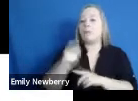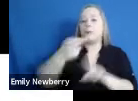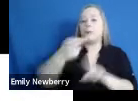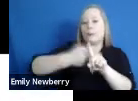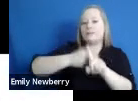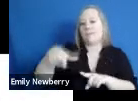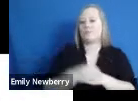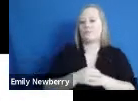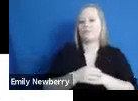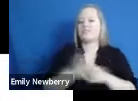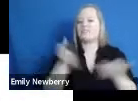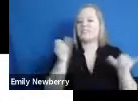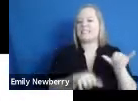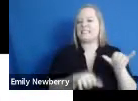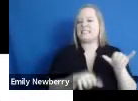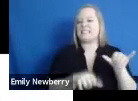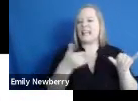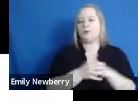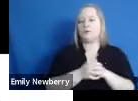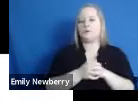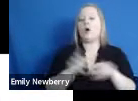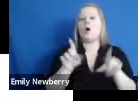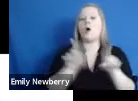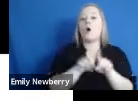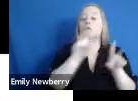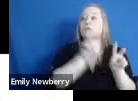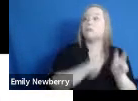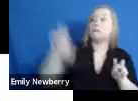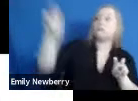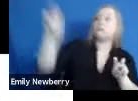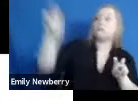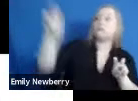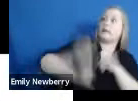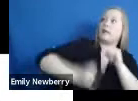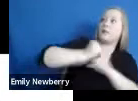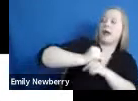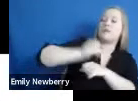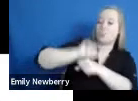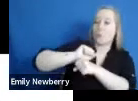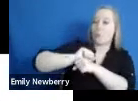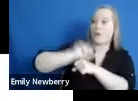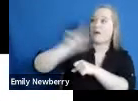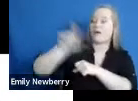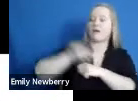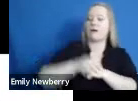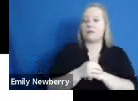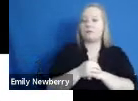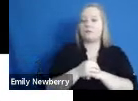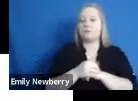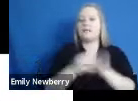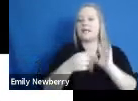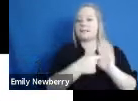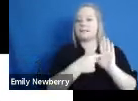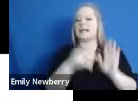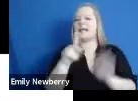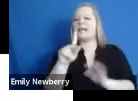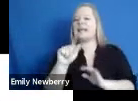We have had students go abroad and do international work. So this is one example of Katie McCarver,